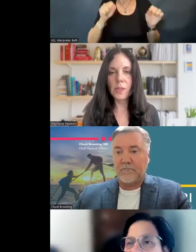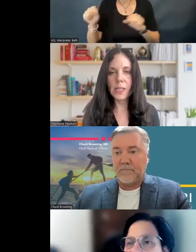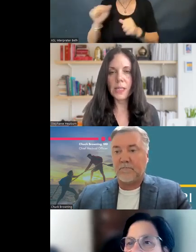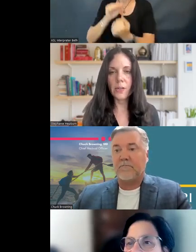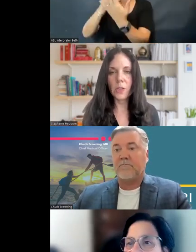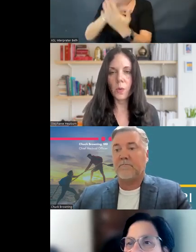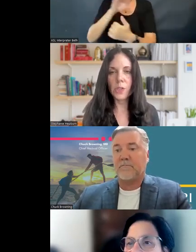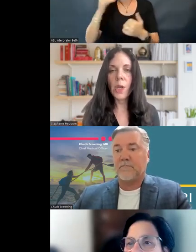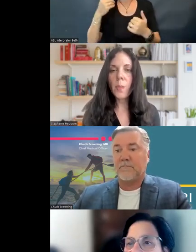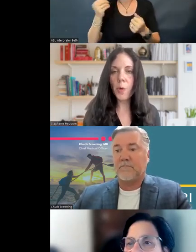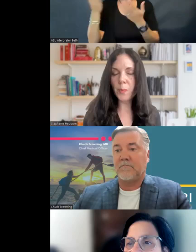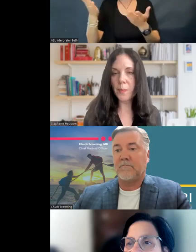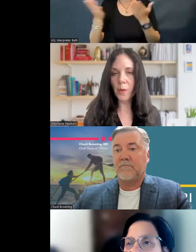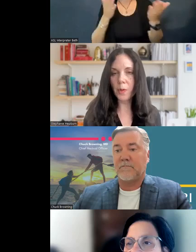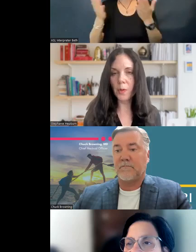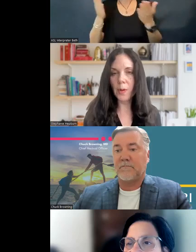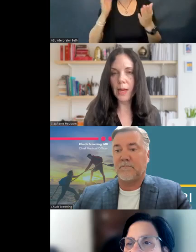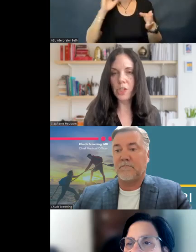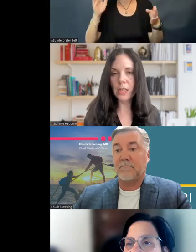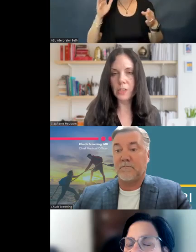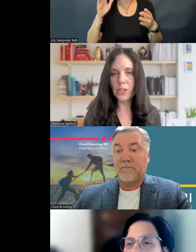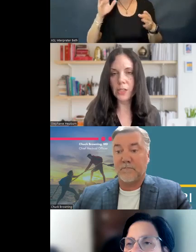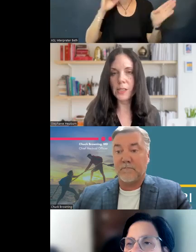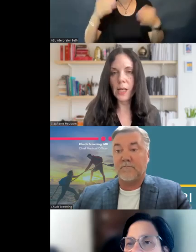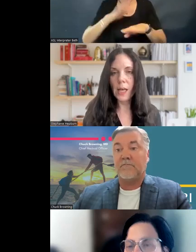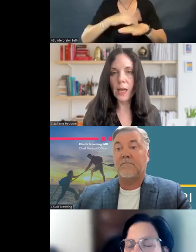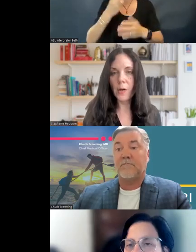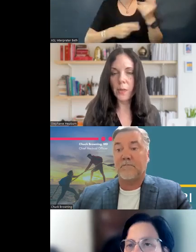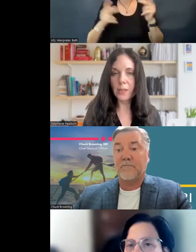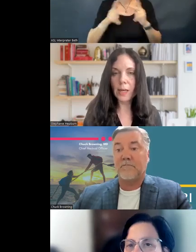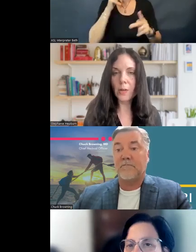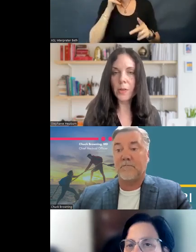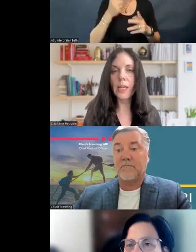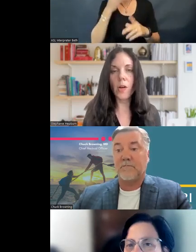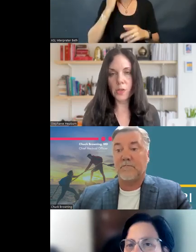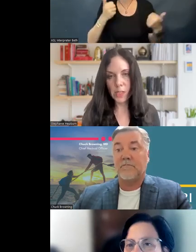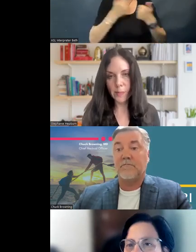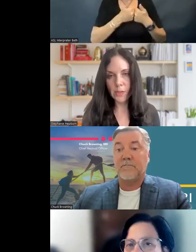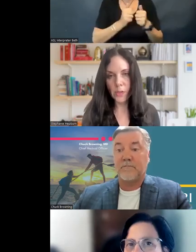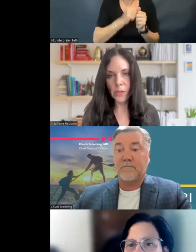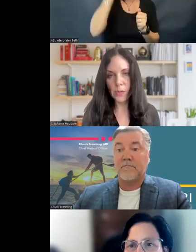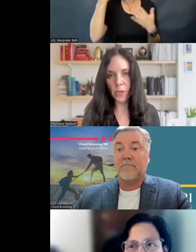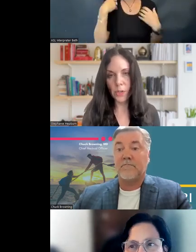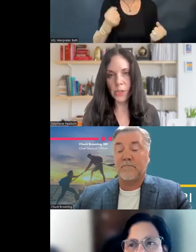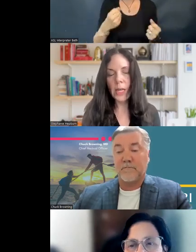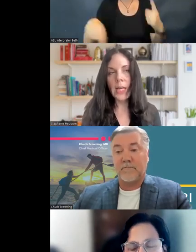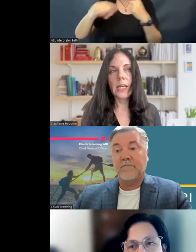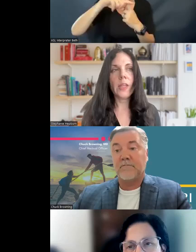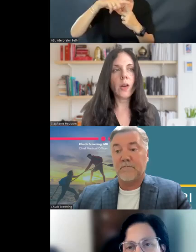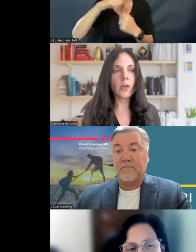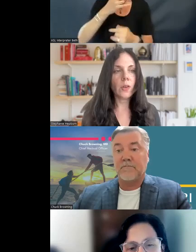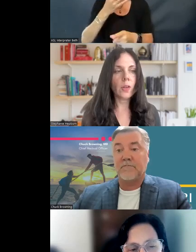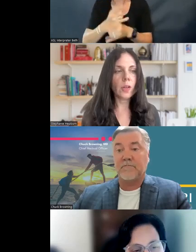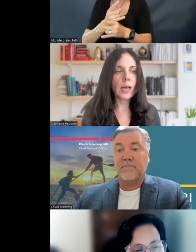have services geared towards both people who have challenges with mental health and also substance use disorders.